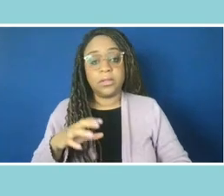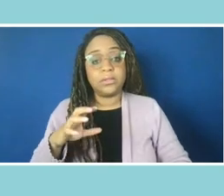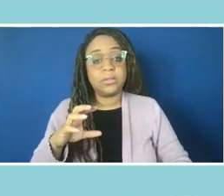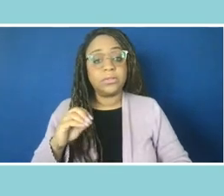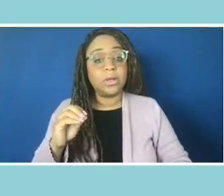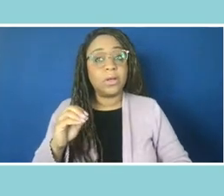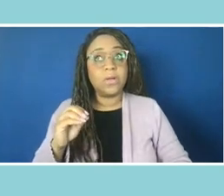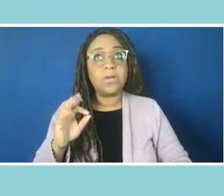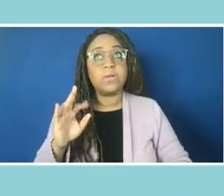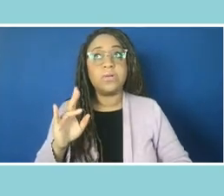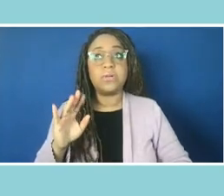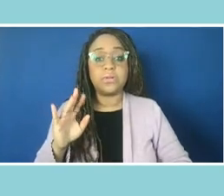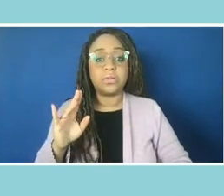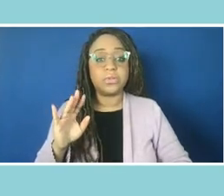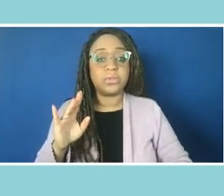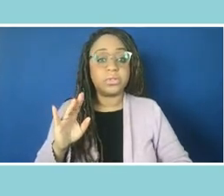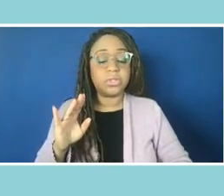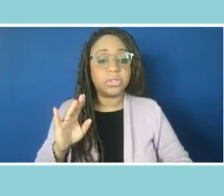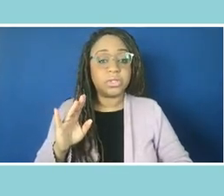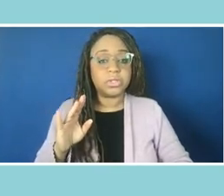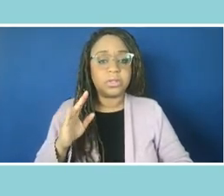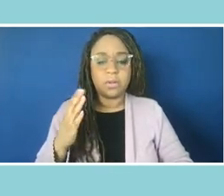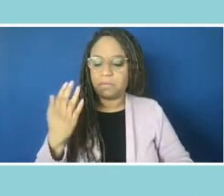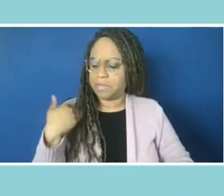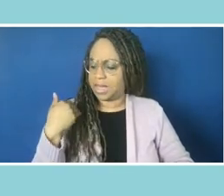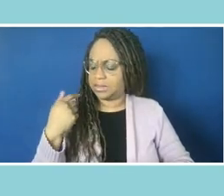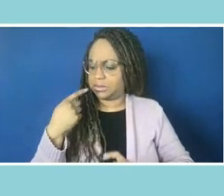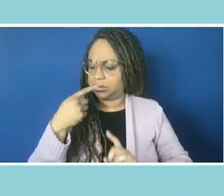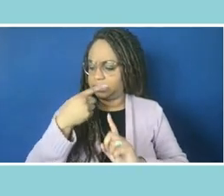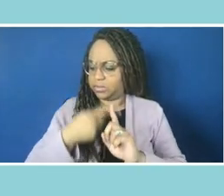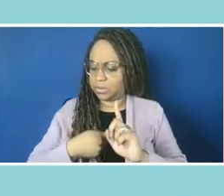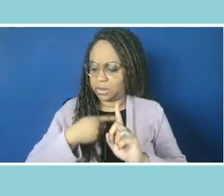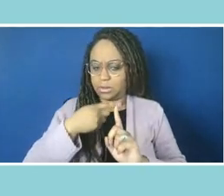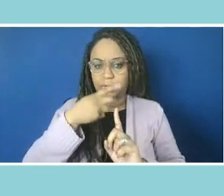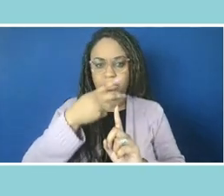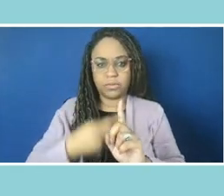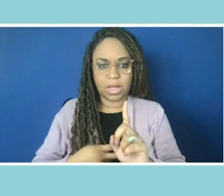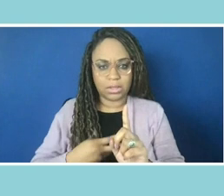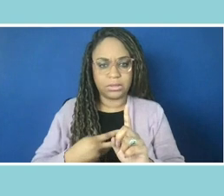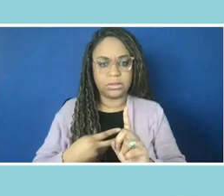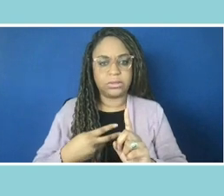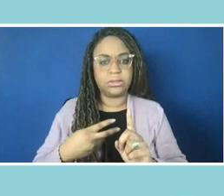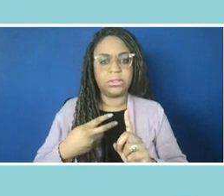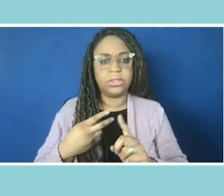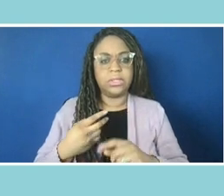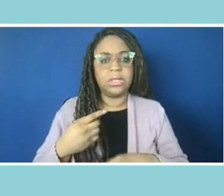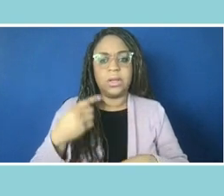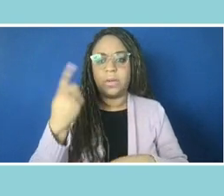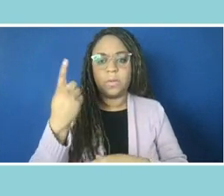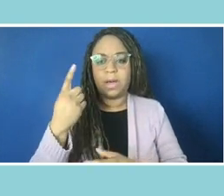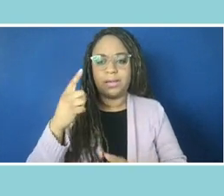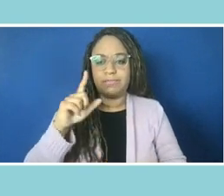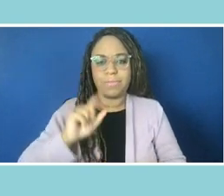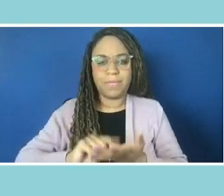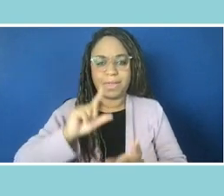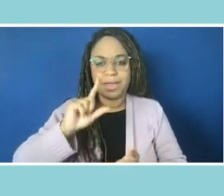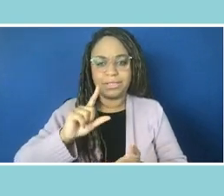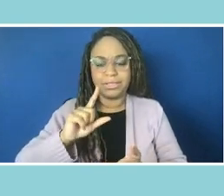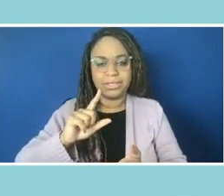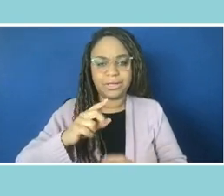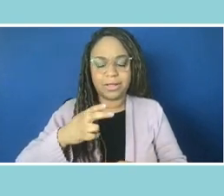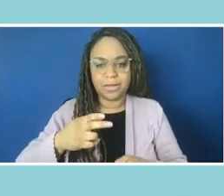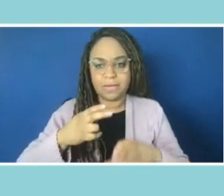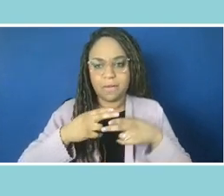I've been called these past couple of months in one of the publications as the father of doxing. And part of the reason why